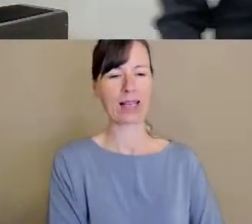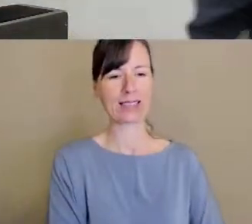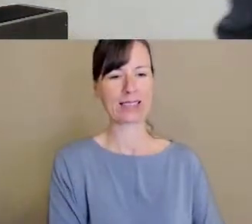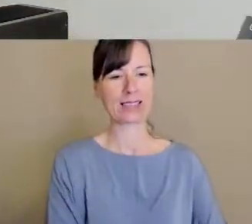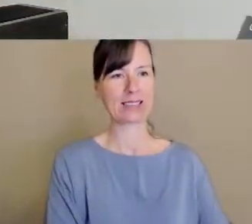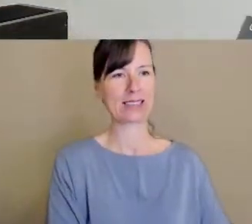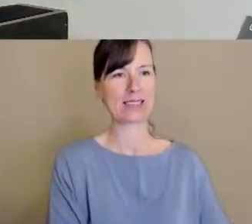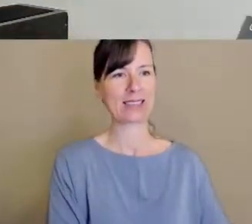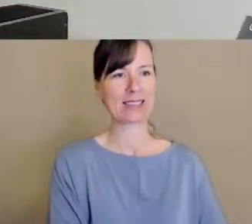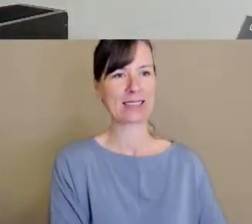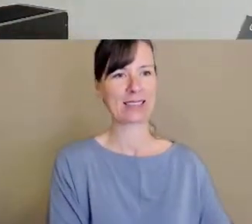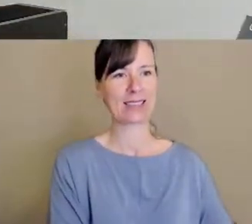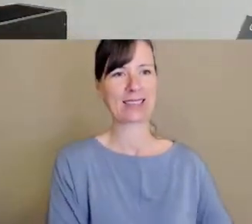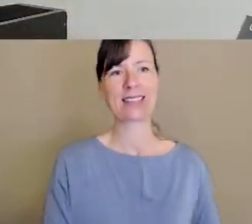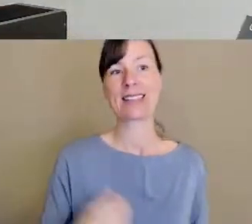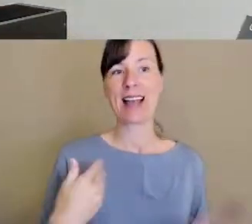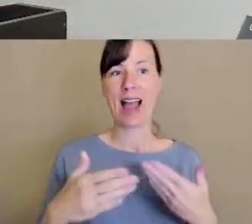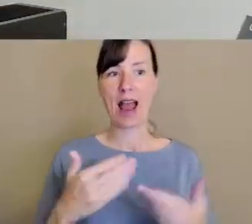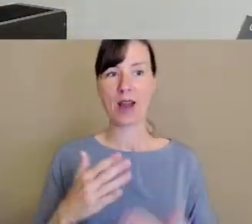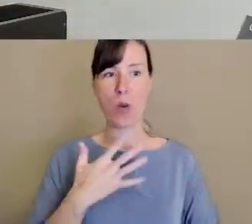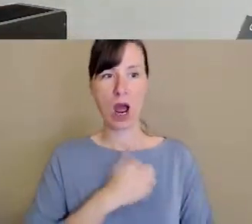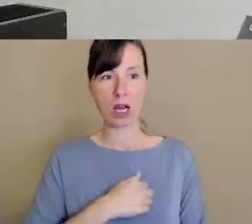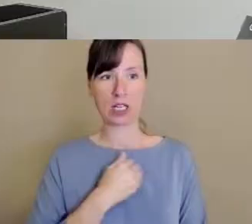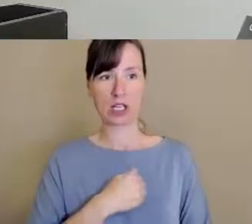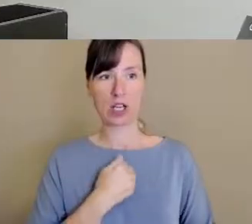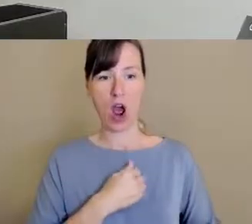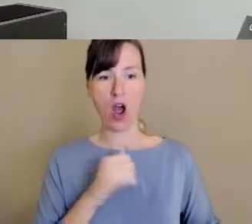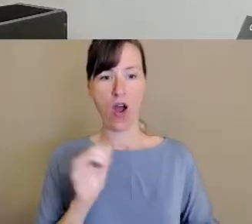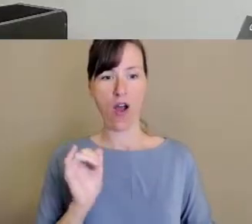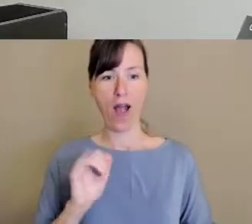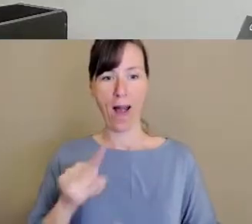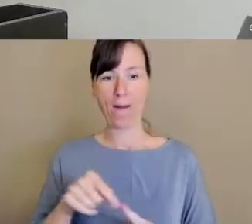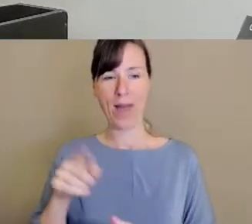right. Anyway, sorry about you all behind me.